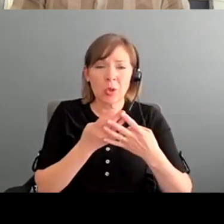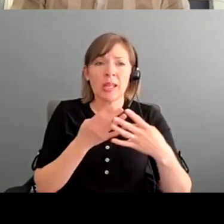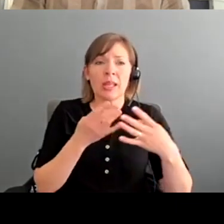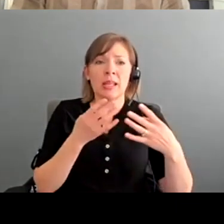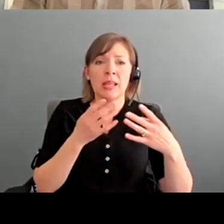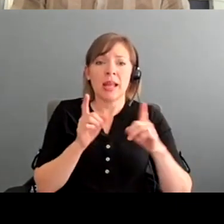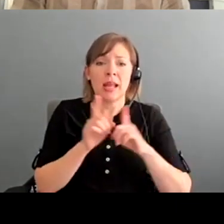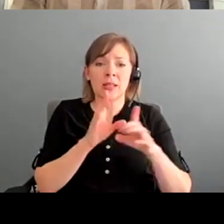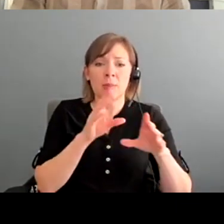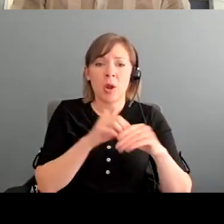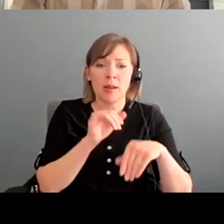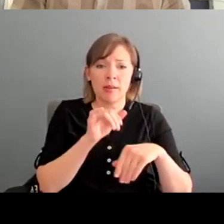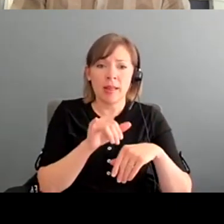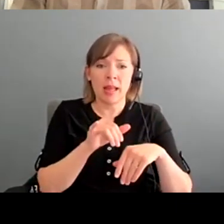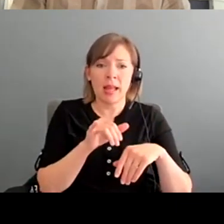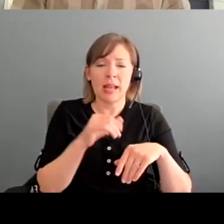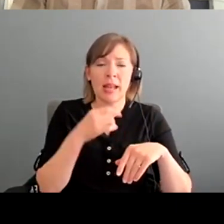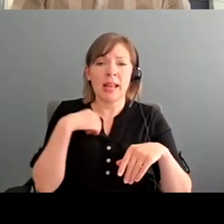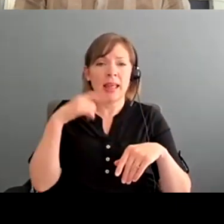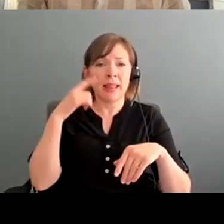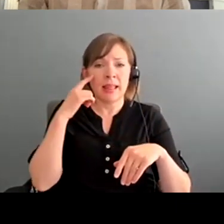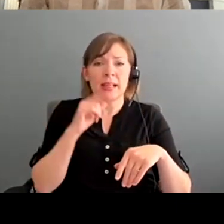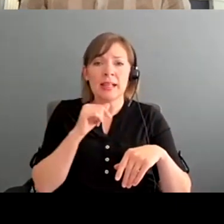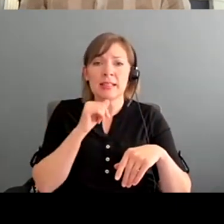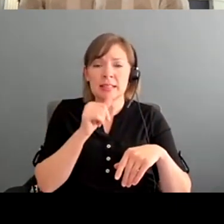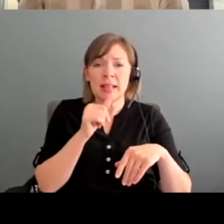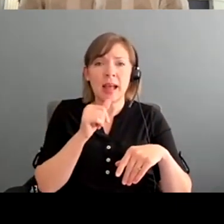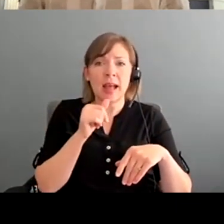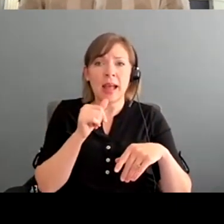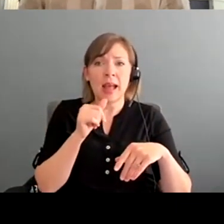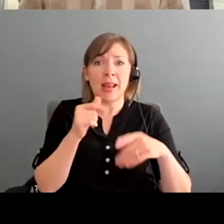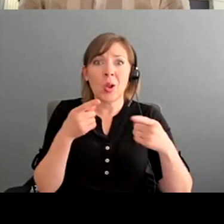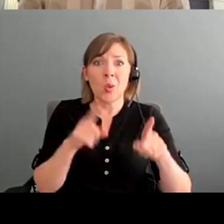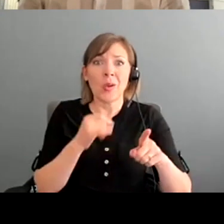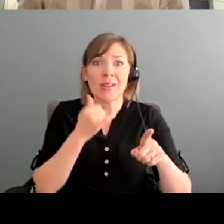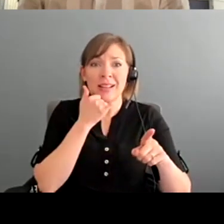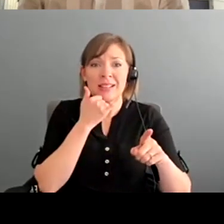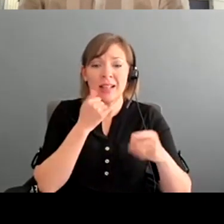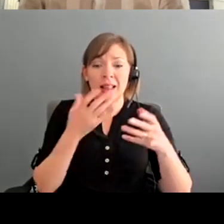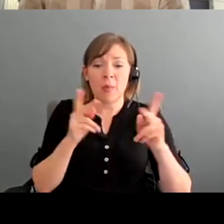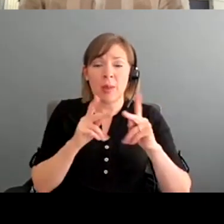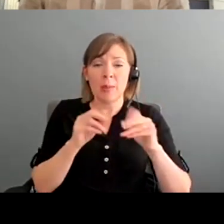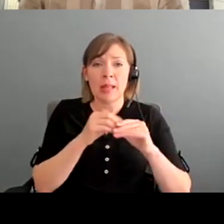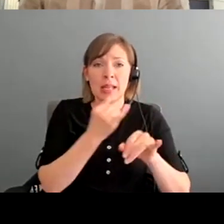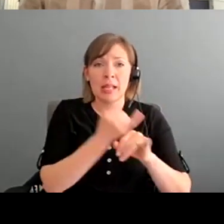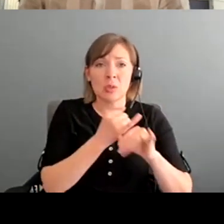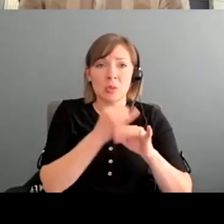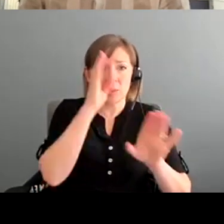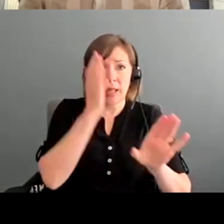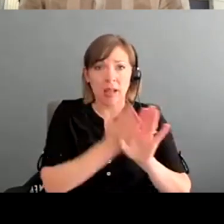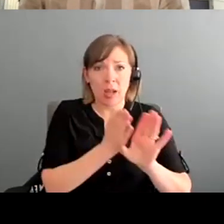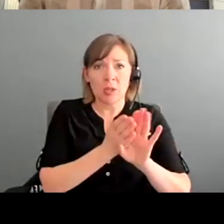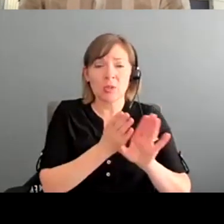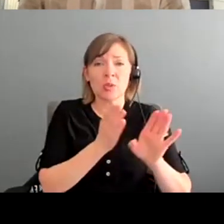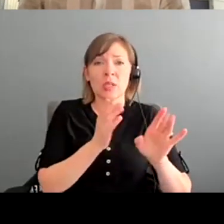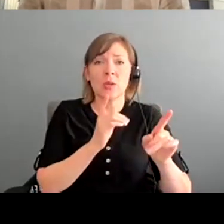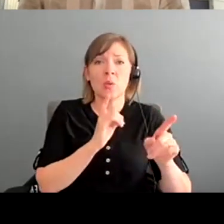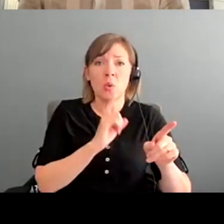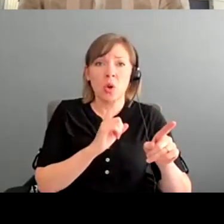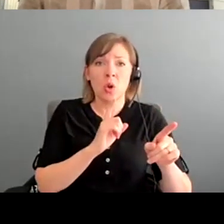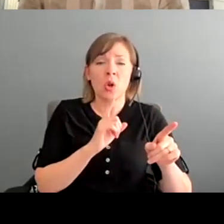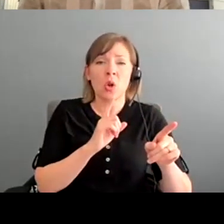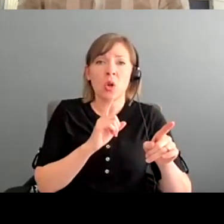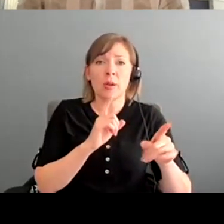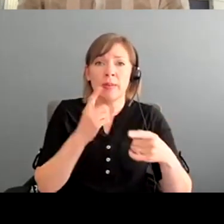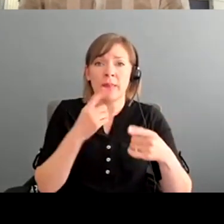a partisan. And I think that it's not a coincidence that a lot of people in institutional psychiatry were,